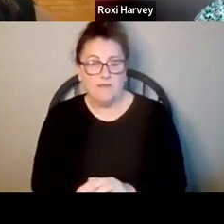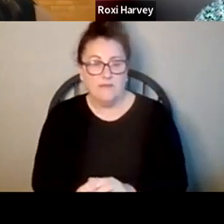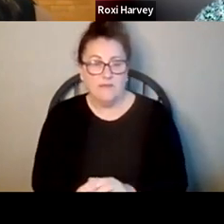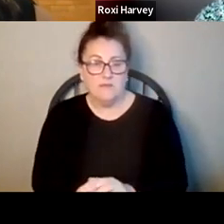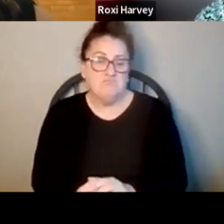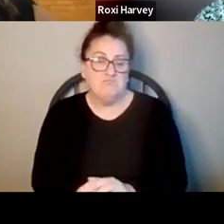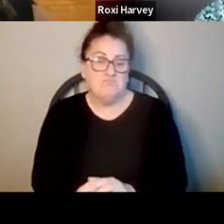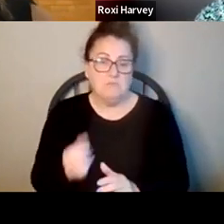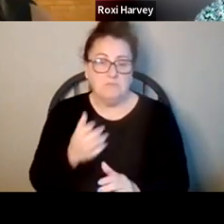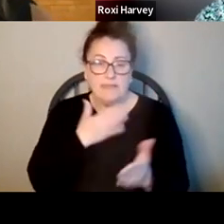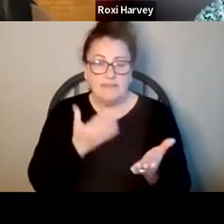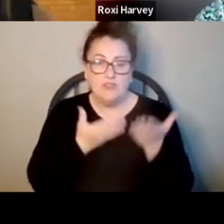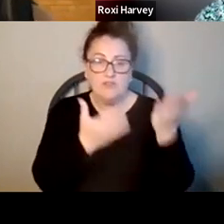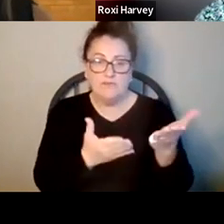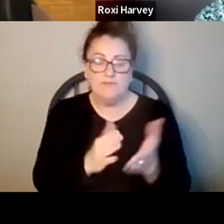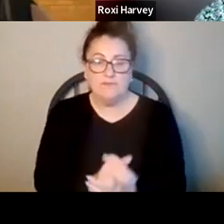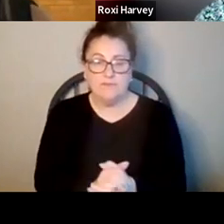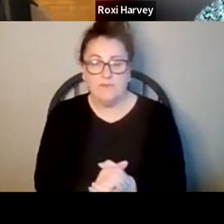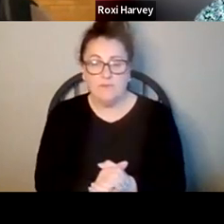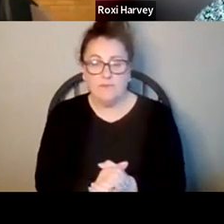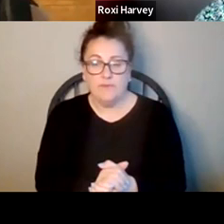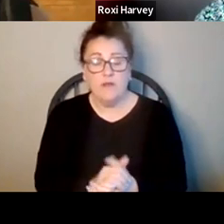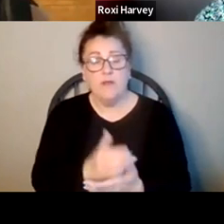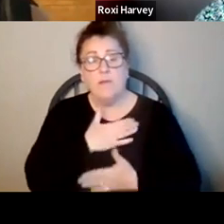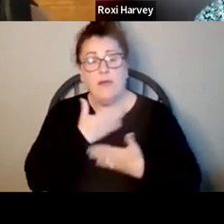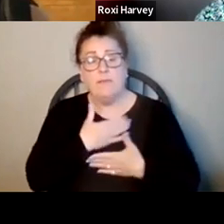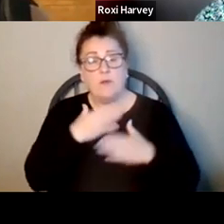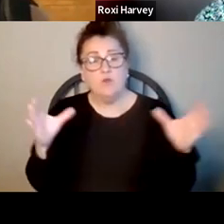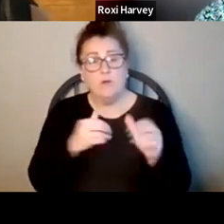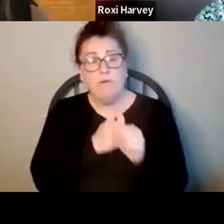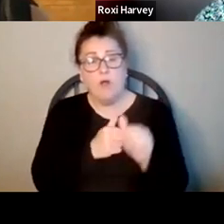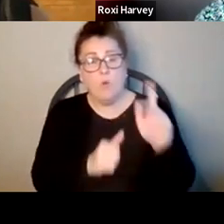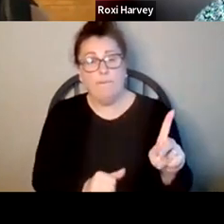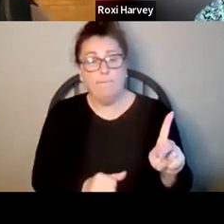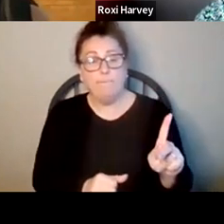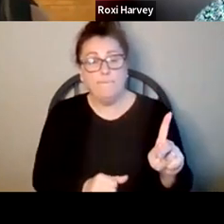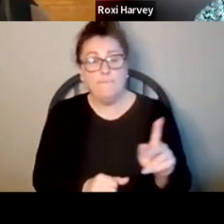Is it maybe a suggestion? So I'm glad that we're doing the follow-up